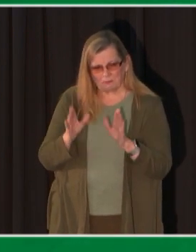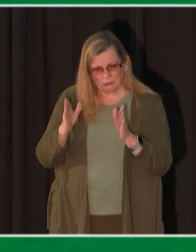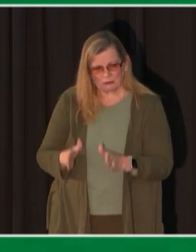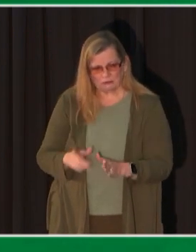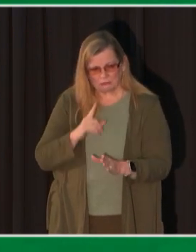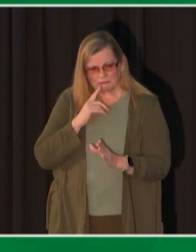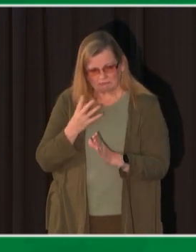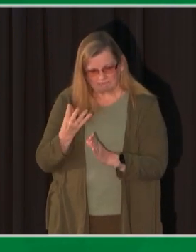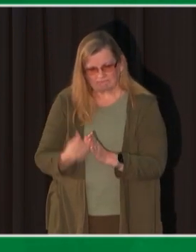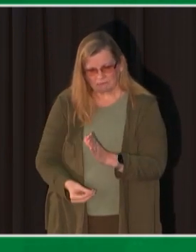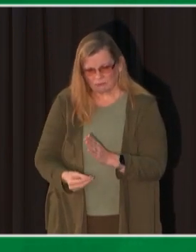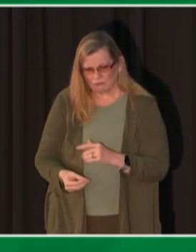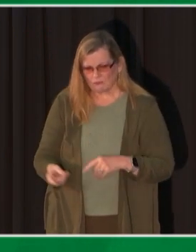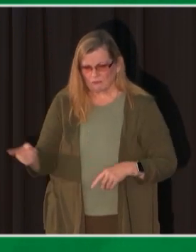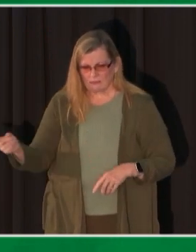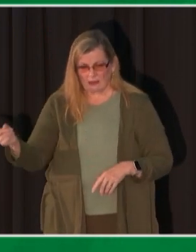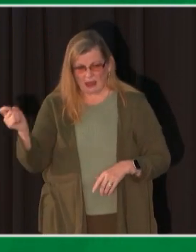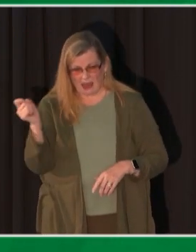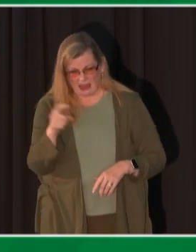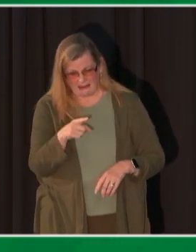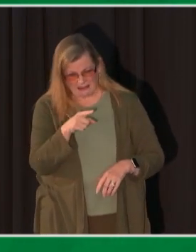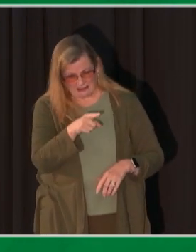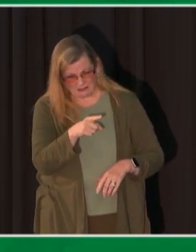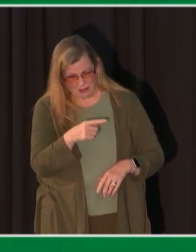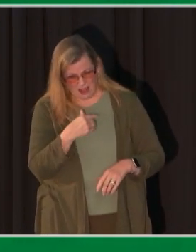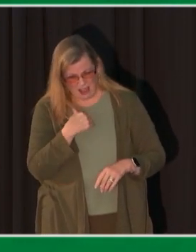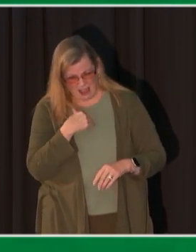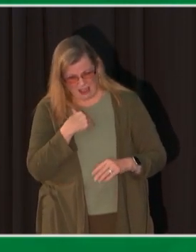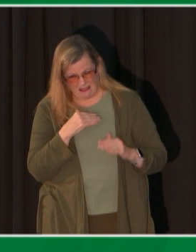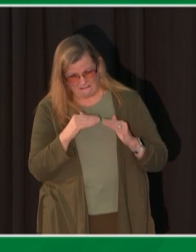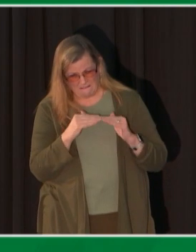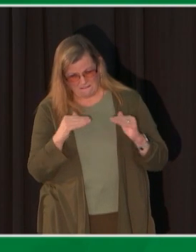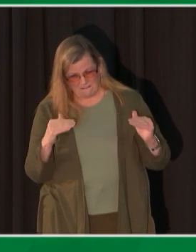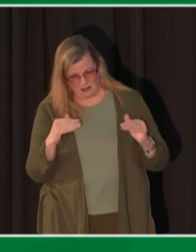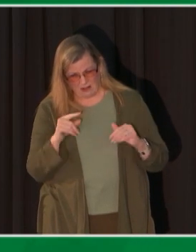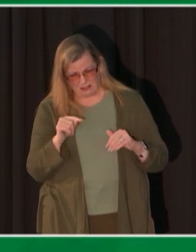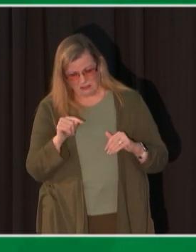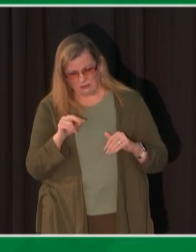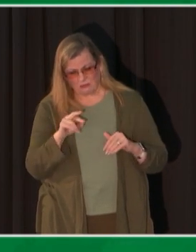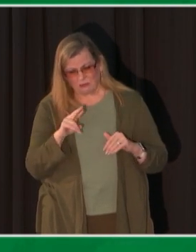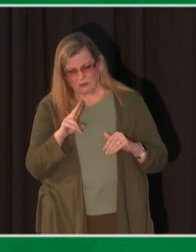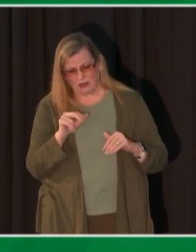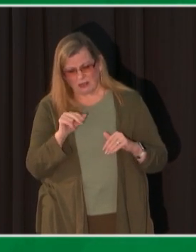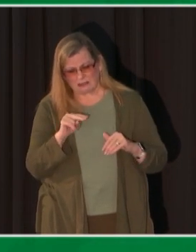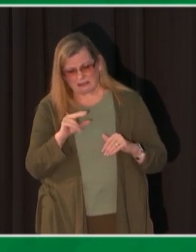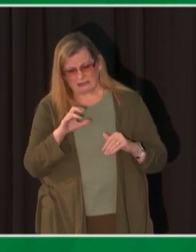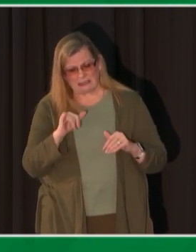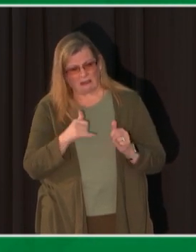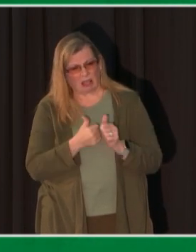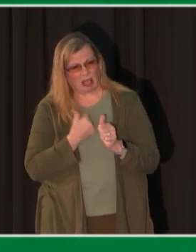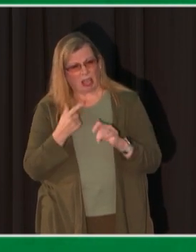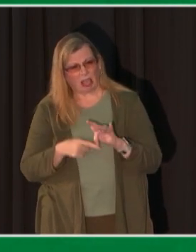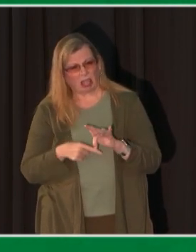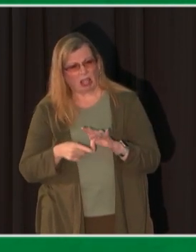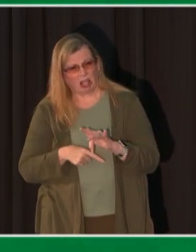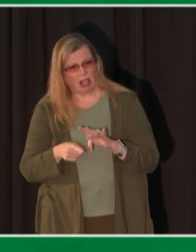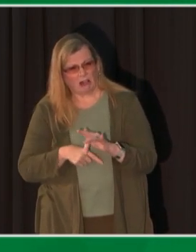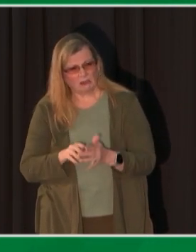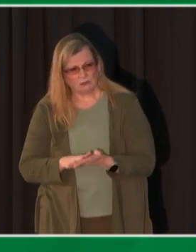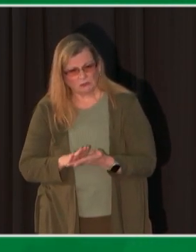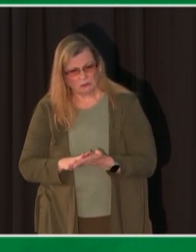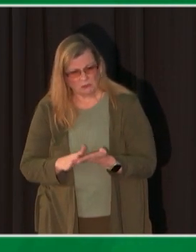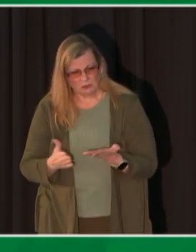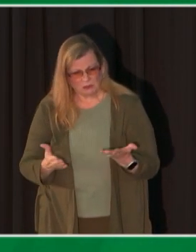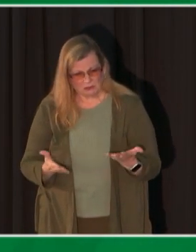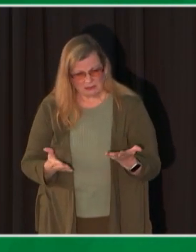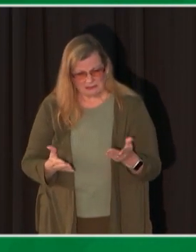a level of truancy that you believe that you could come Because it shifts on